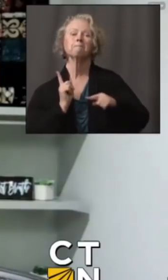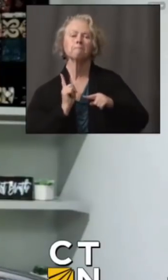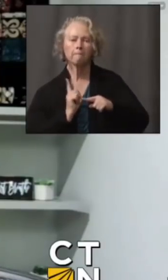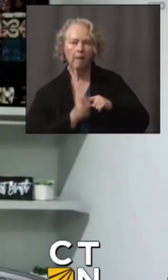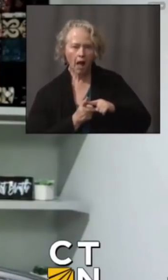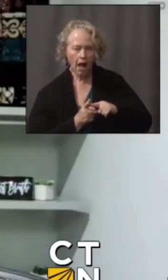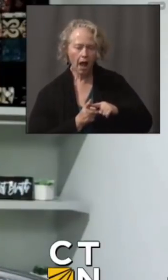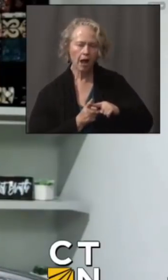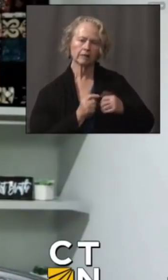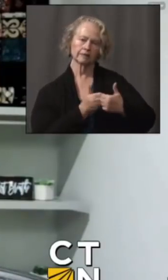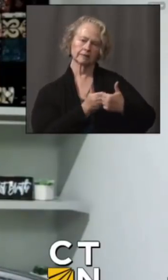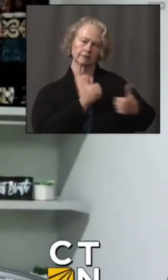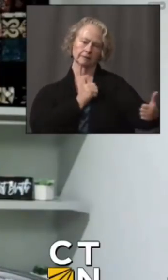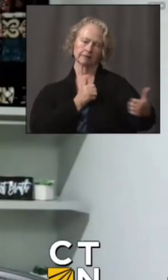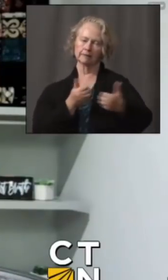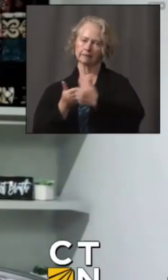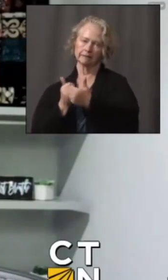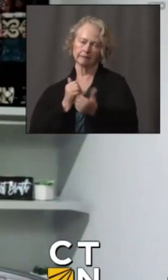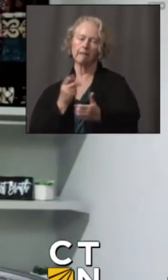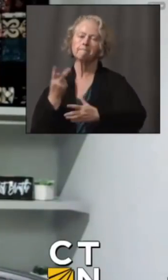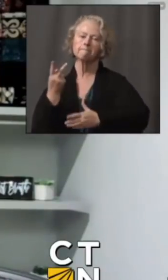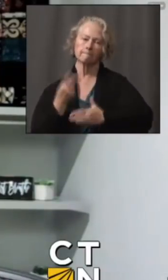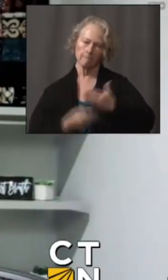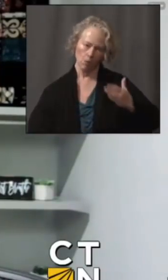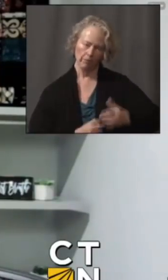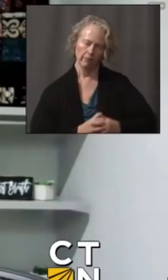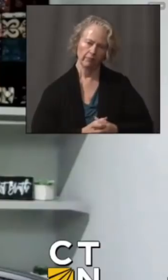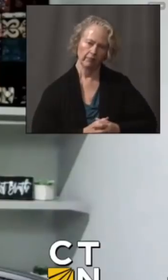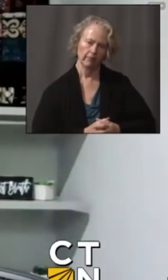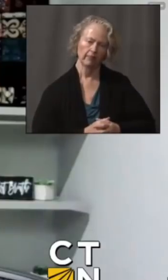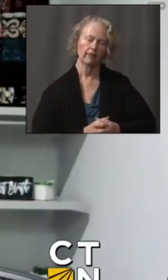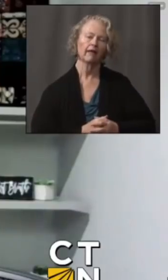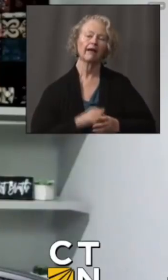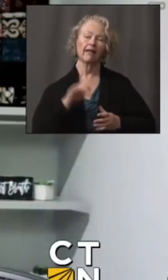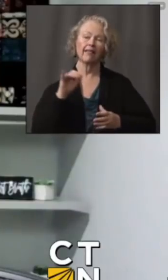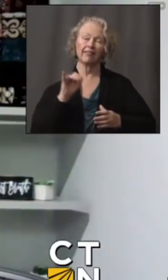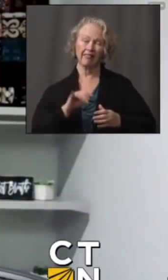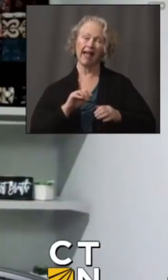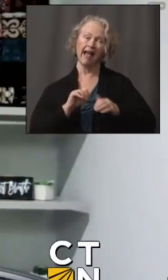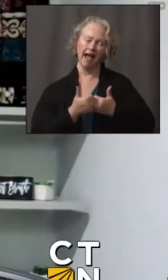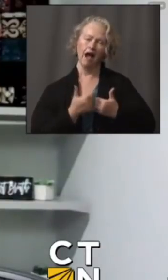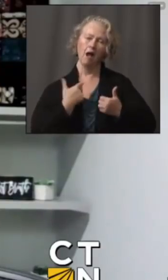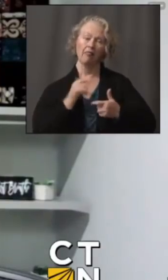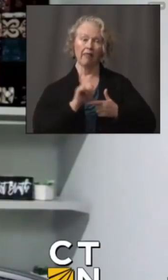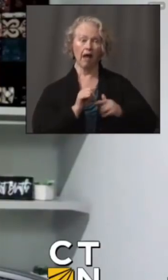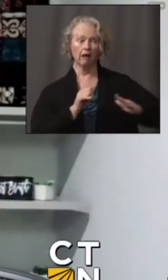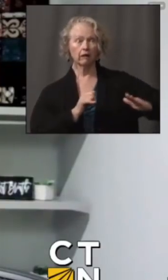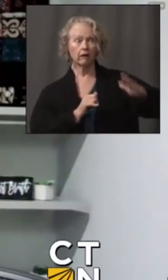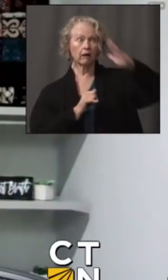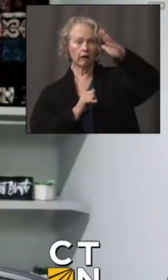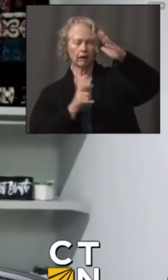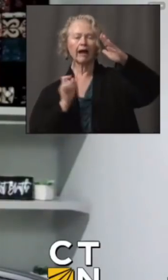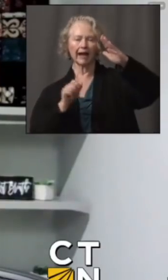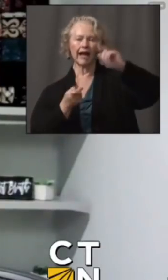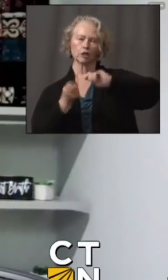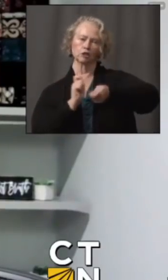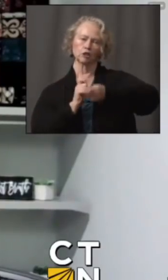have to maintain the social distance and protect your bubble. And that is how we disrupt those projections.